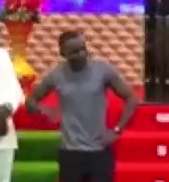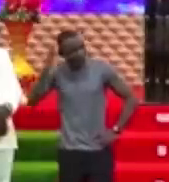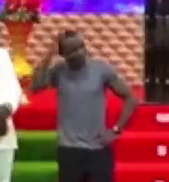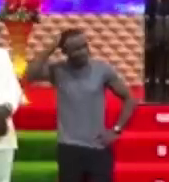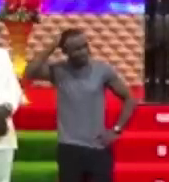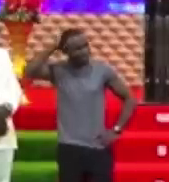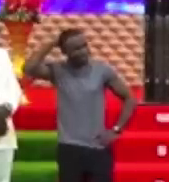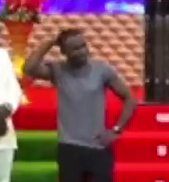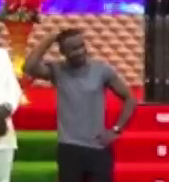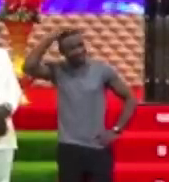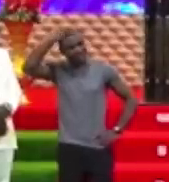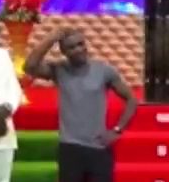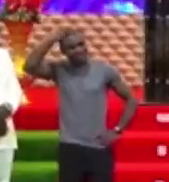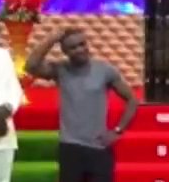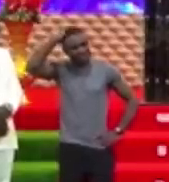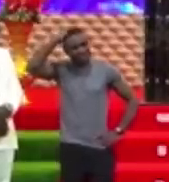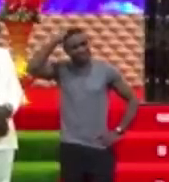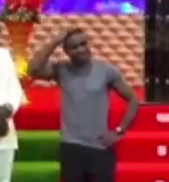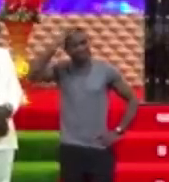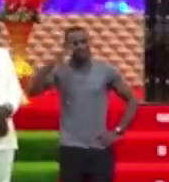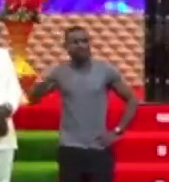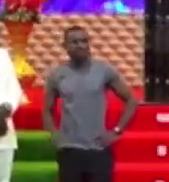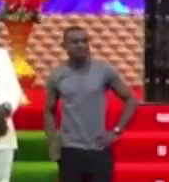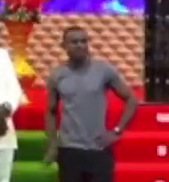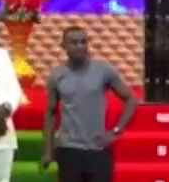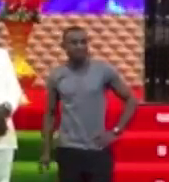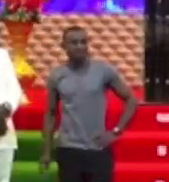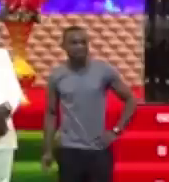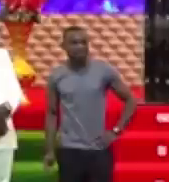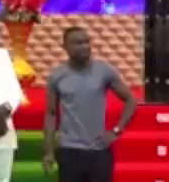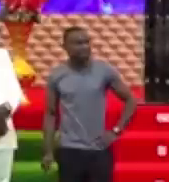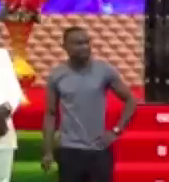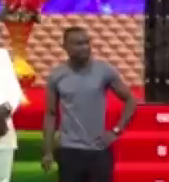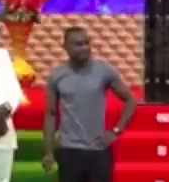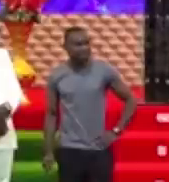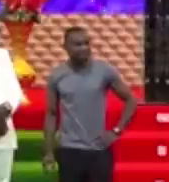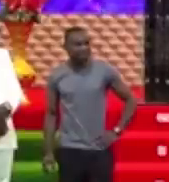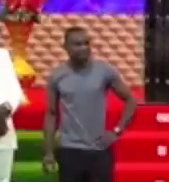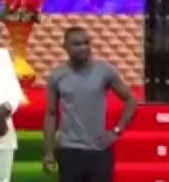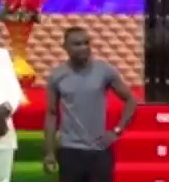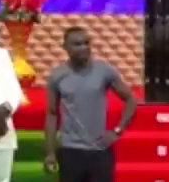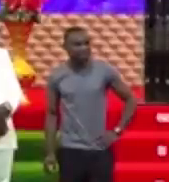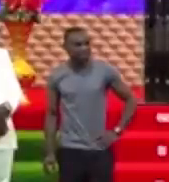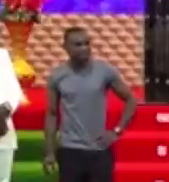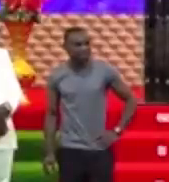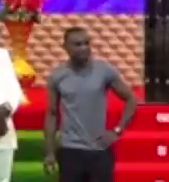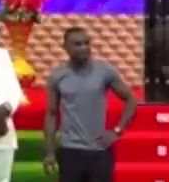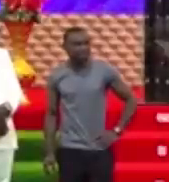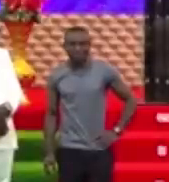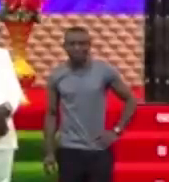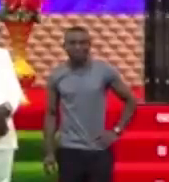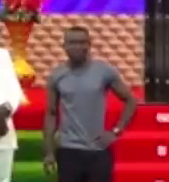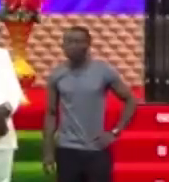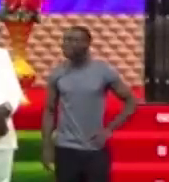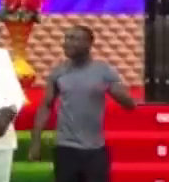e mu mi o le wori ring mo emi e ko ni laju mo setan ati fagbara mi o gba to ma no ba bo se no wori lu